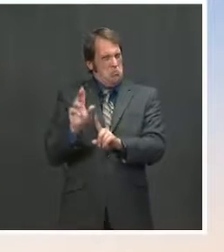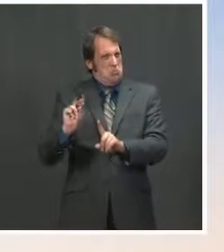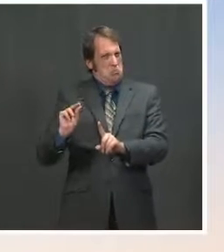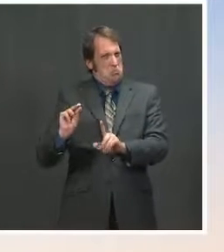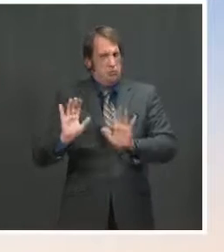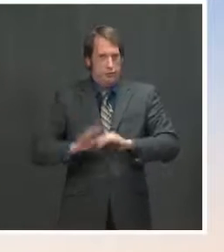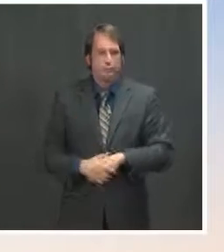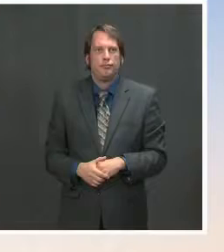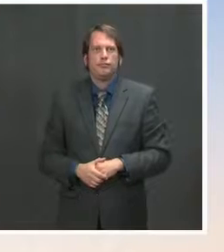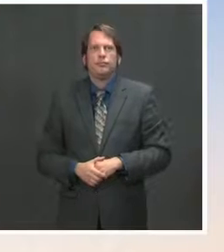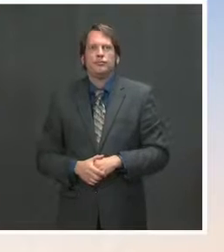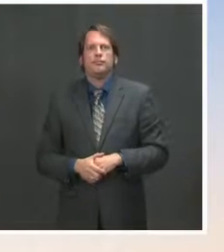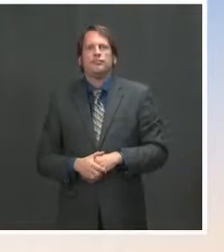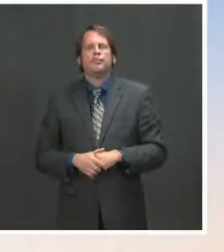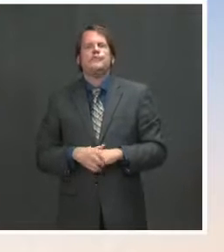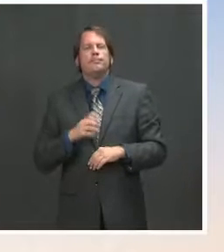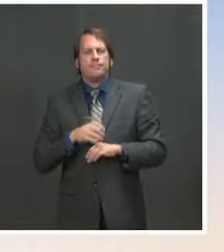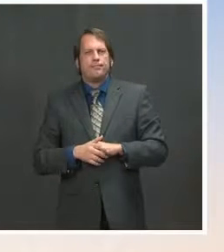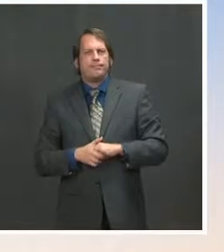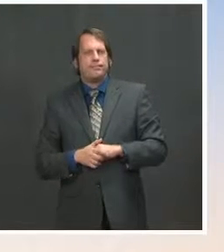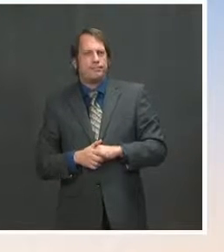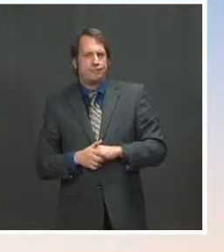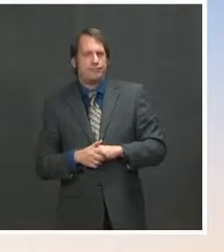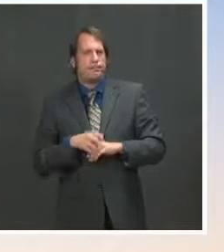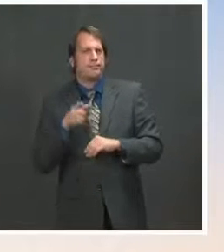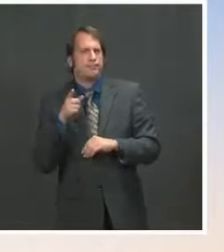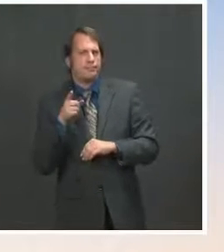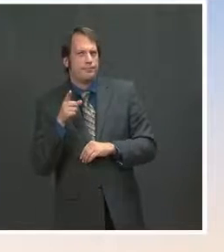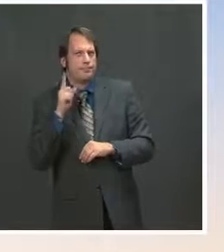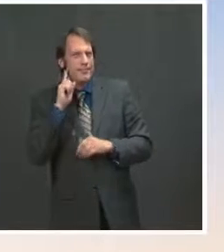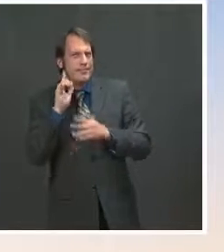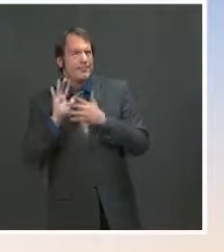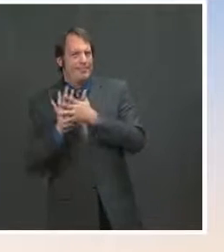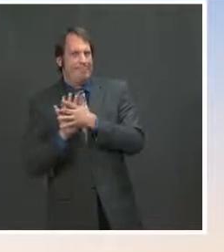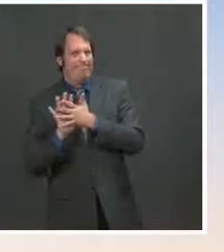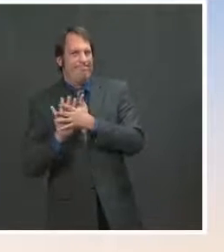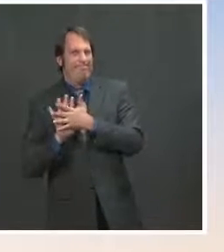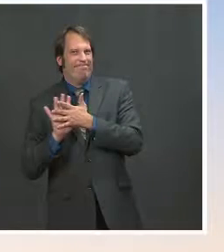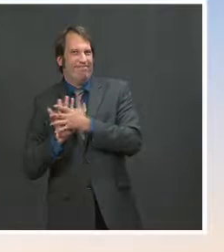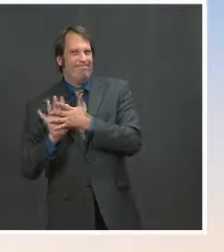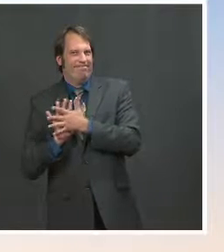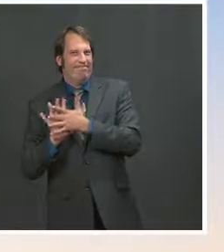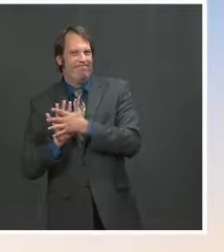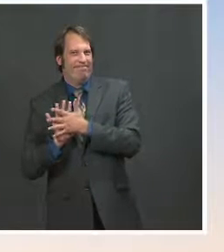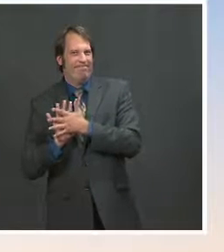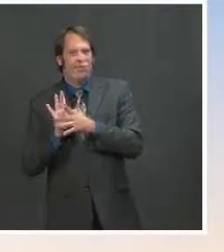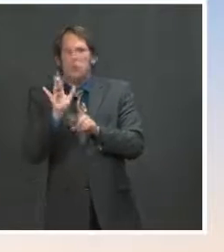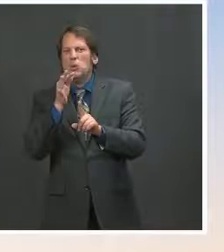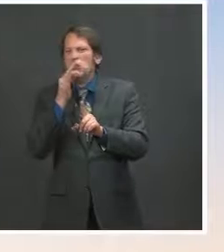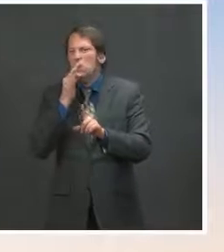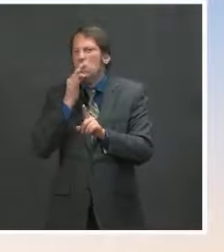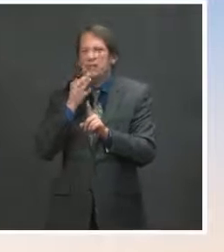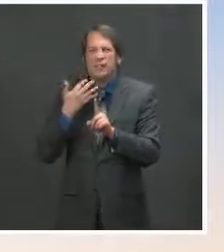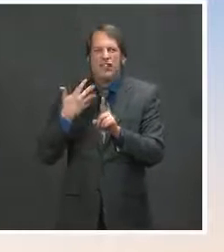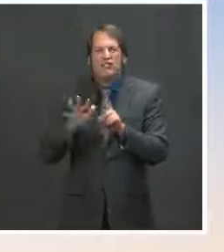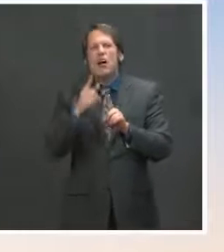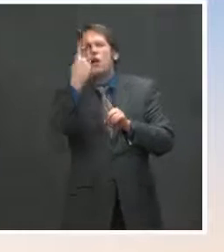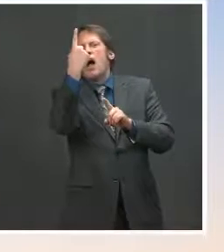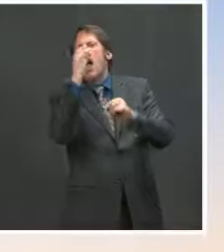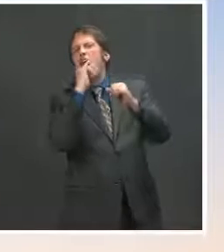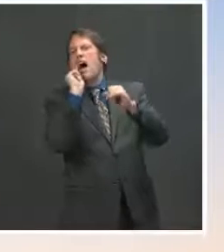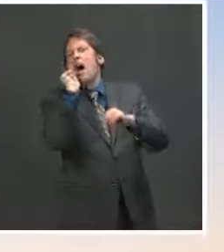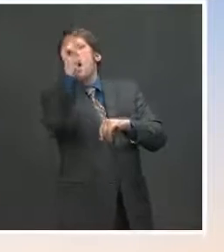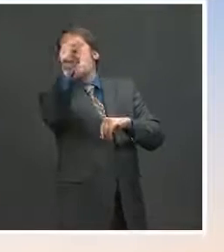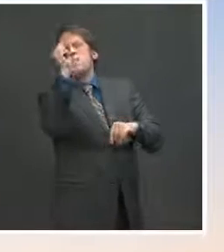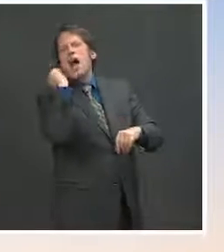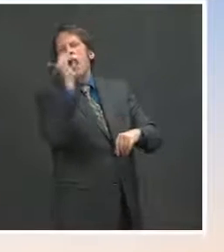presidential meeting, the pool call? Yeah. Okay, we're almost wrapped here. Let's just go to one in the back. Go ahead. Sorry, wait. Thanks. I was not paying